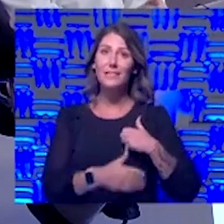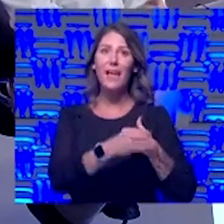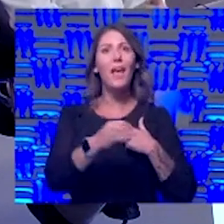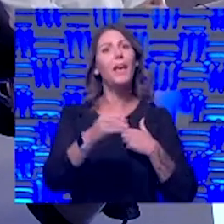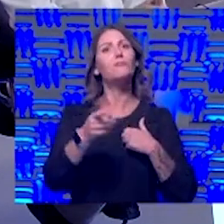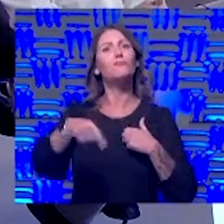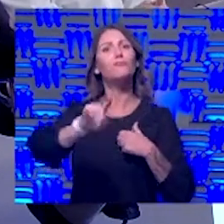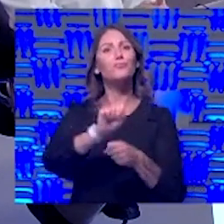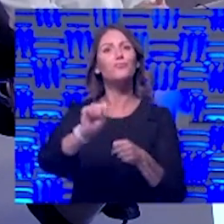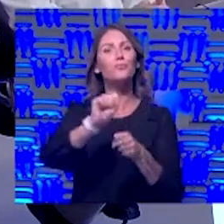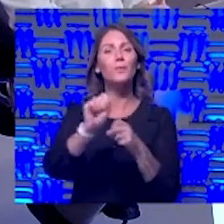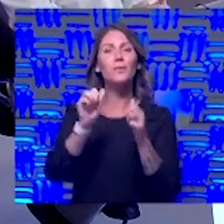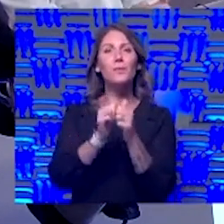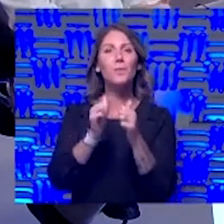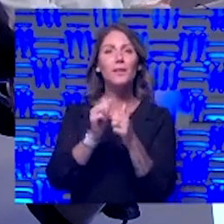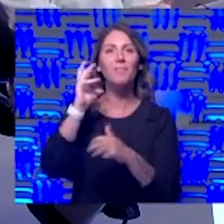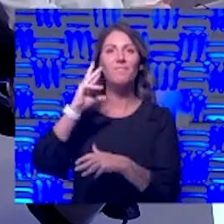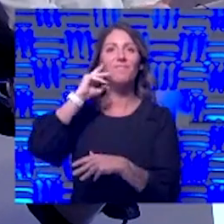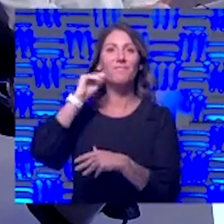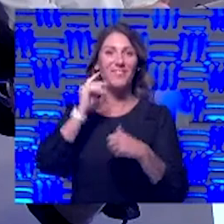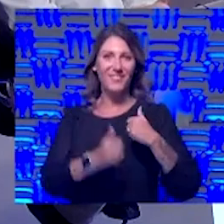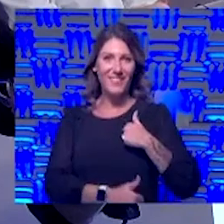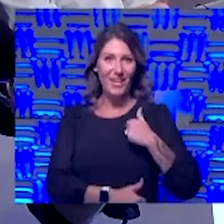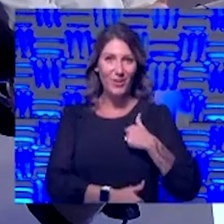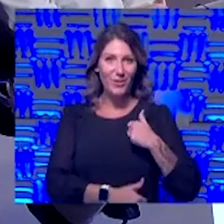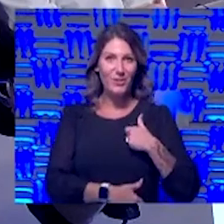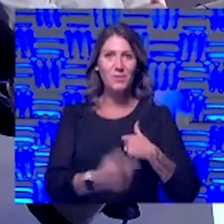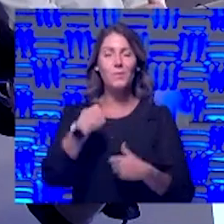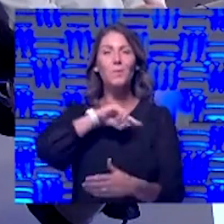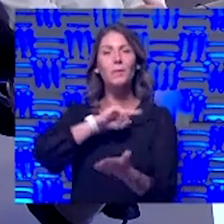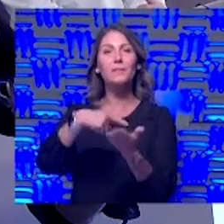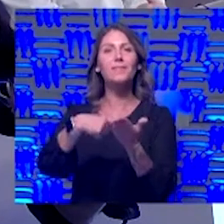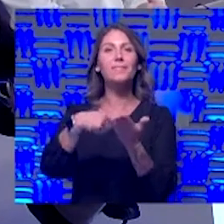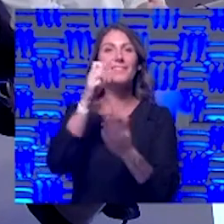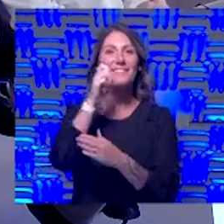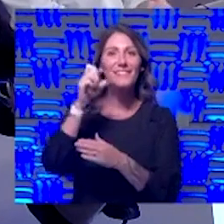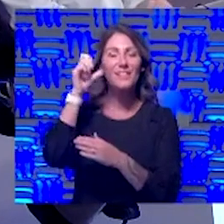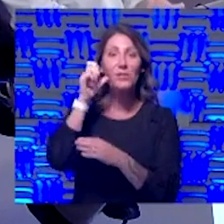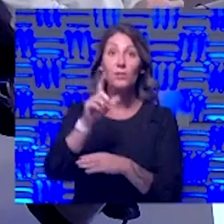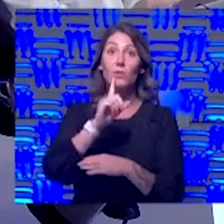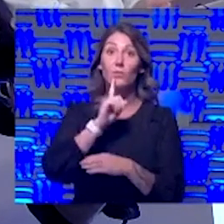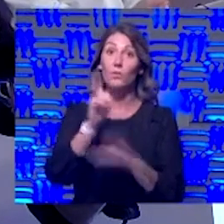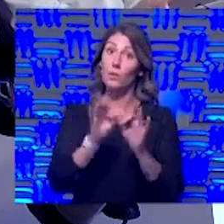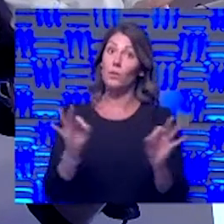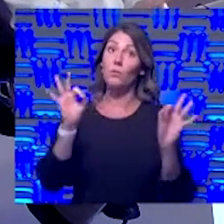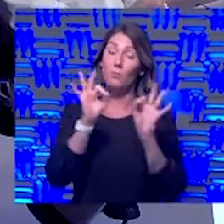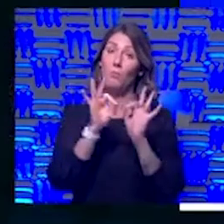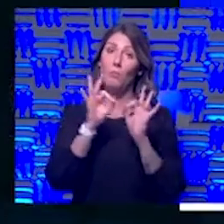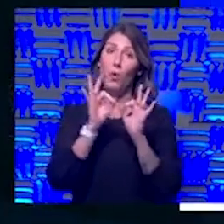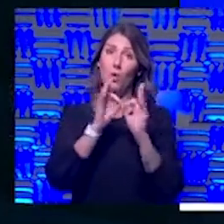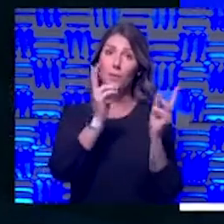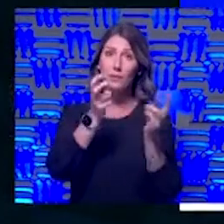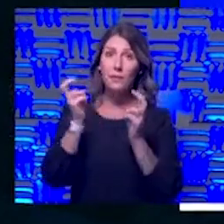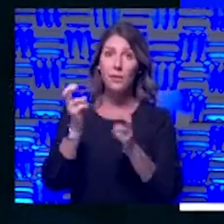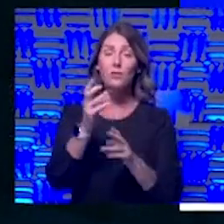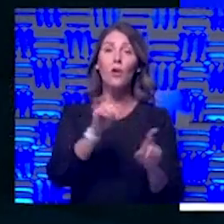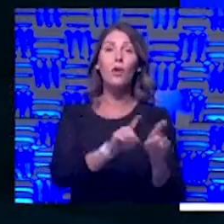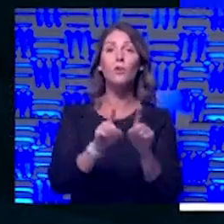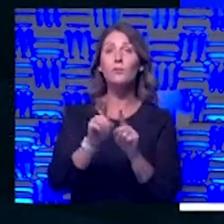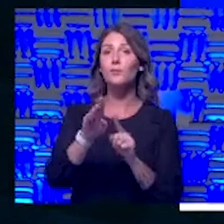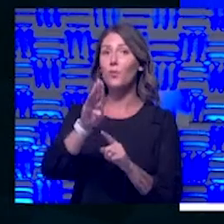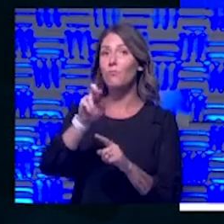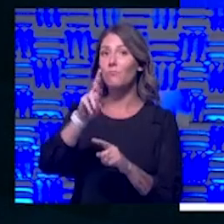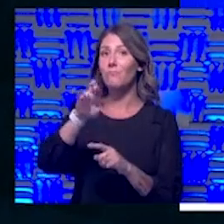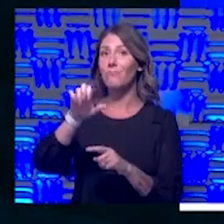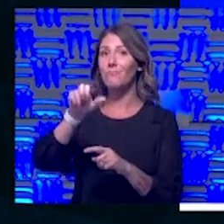about veterans. We had a little bit of that yesterday. We're going to hit on it again today. Some really important issues. Also, Bryan Meyer, who's the founder and CEO of the